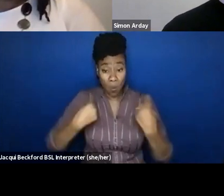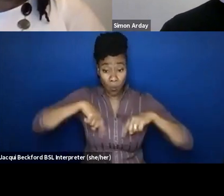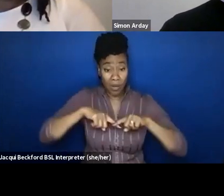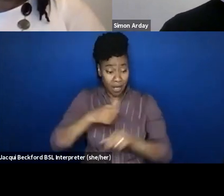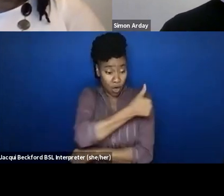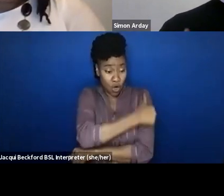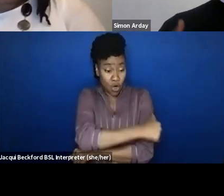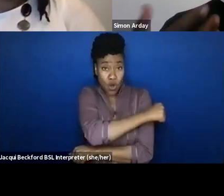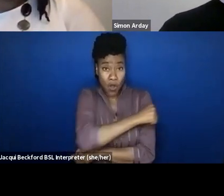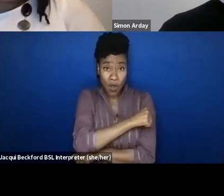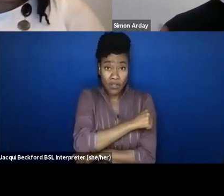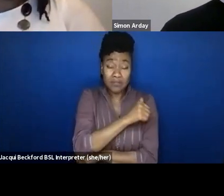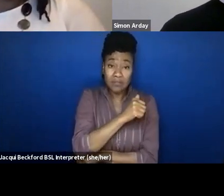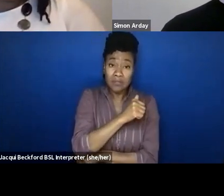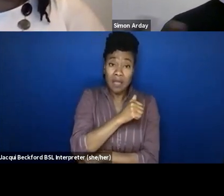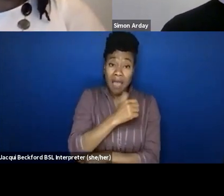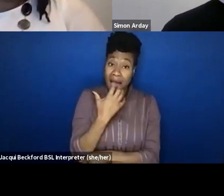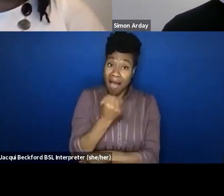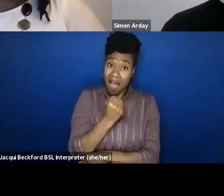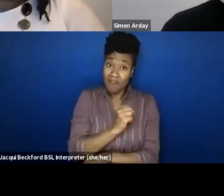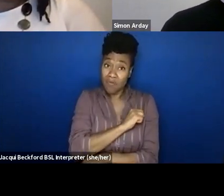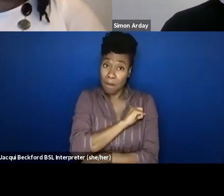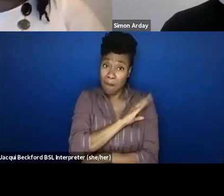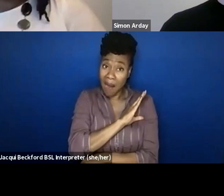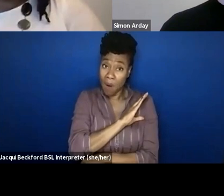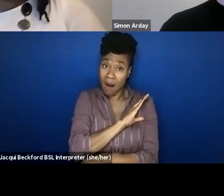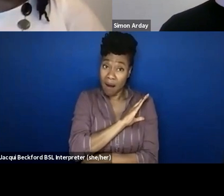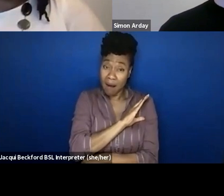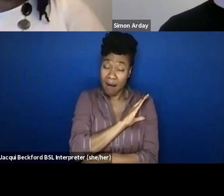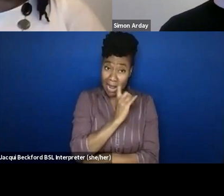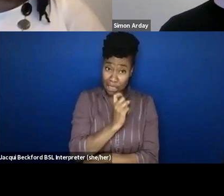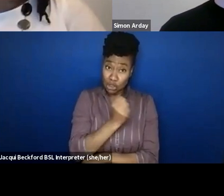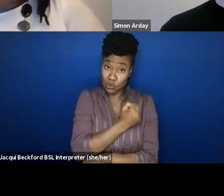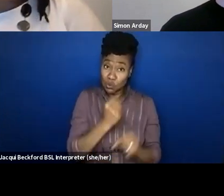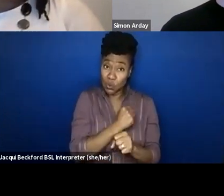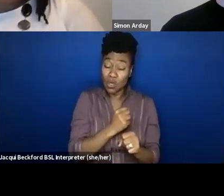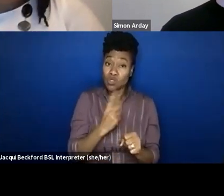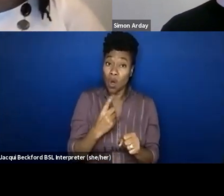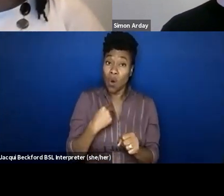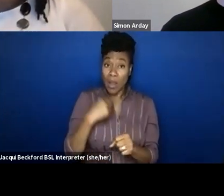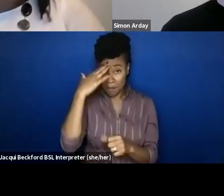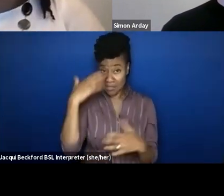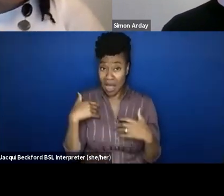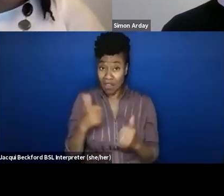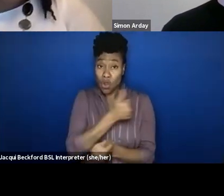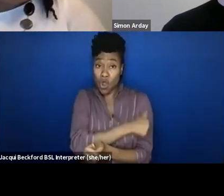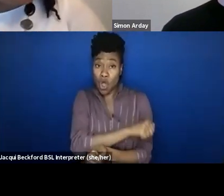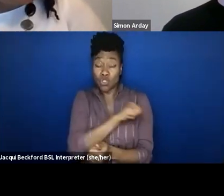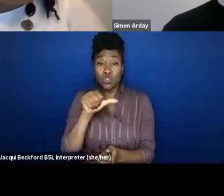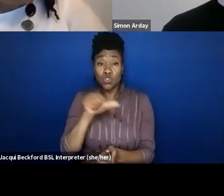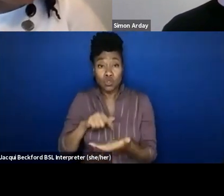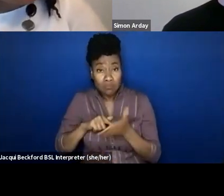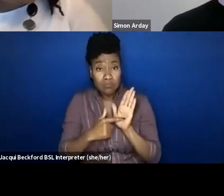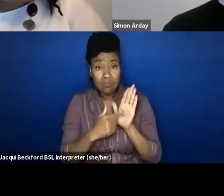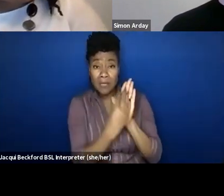so, to kind of role model that for the rest of the healthcare system. I think I'd also just quickly